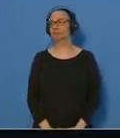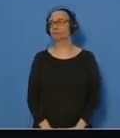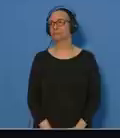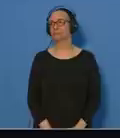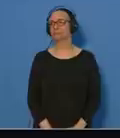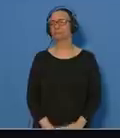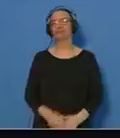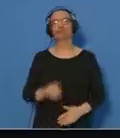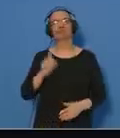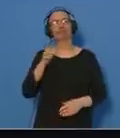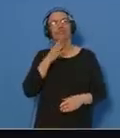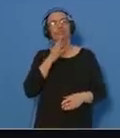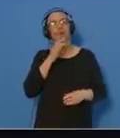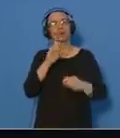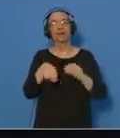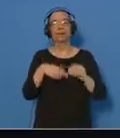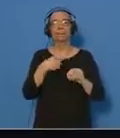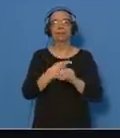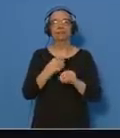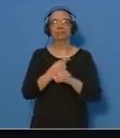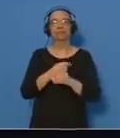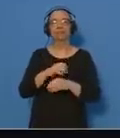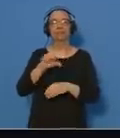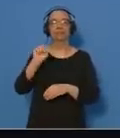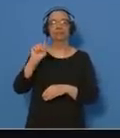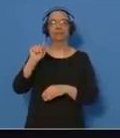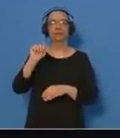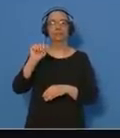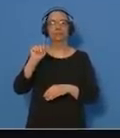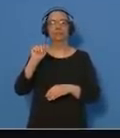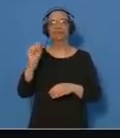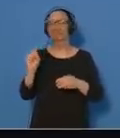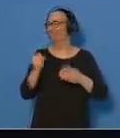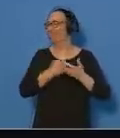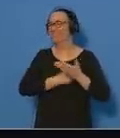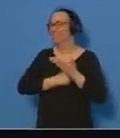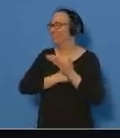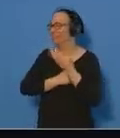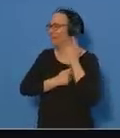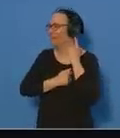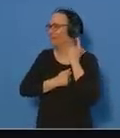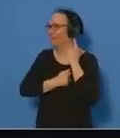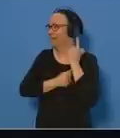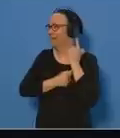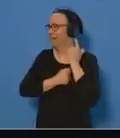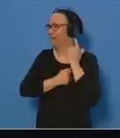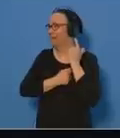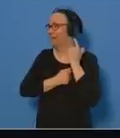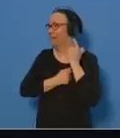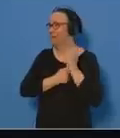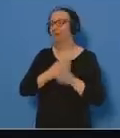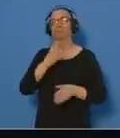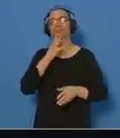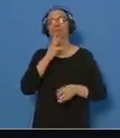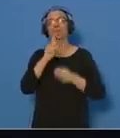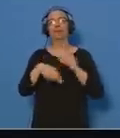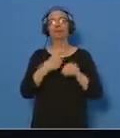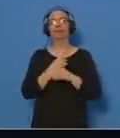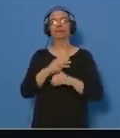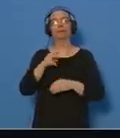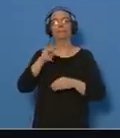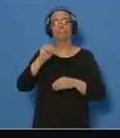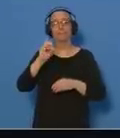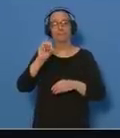You talked a little bit about the modeling stats earlier. Sorry? Sorry, you talked about the modeling stats a little bit